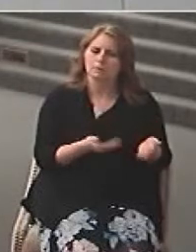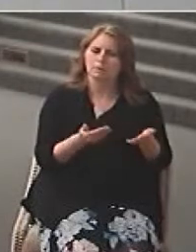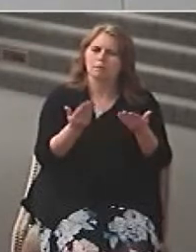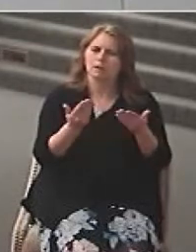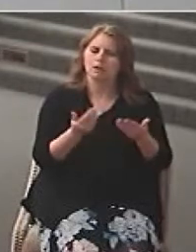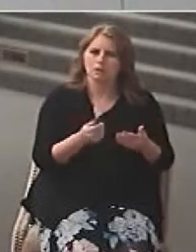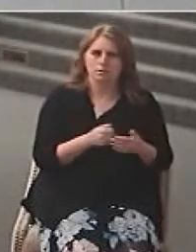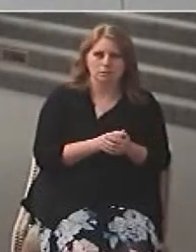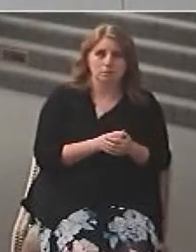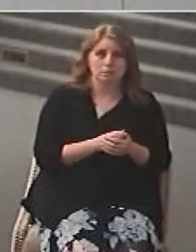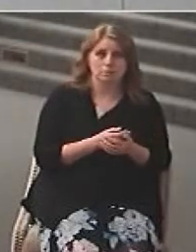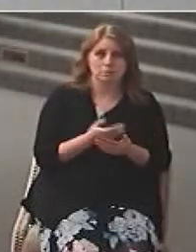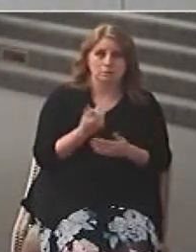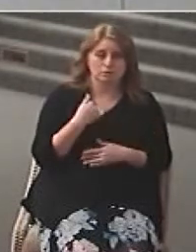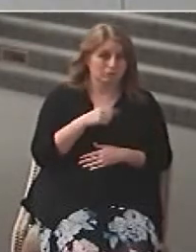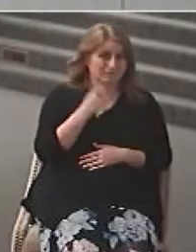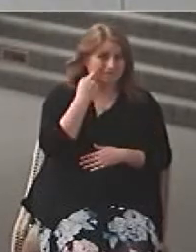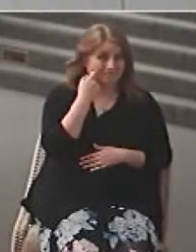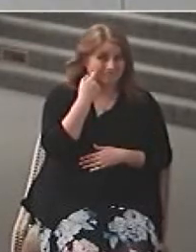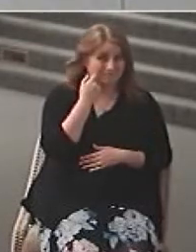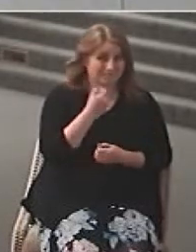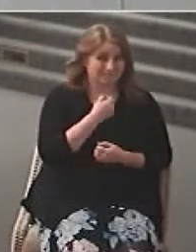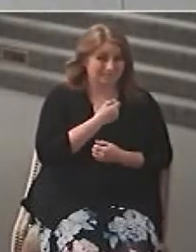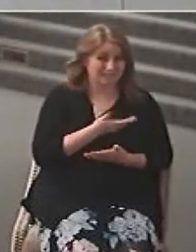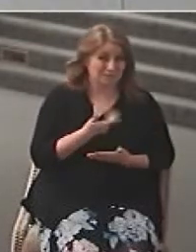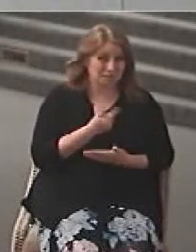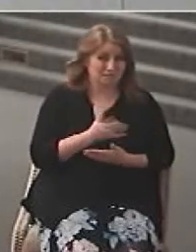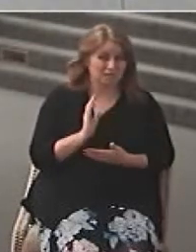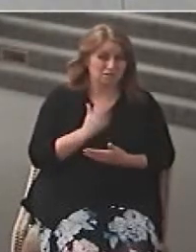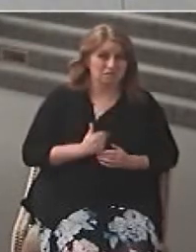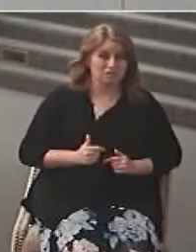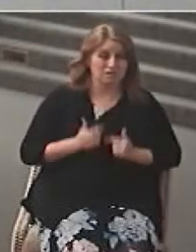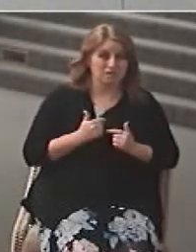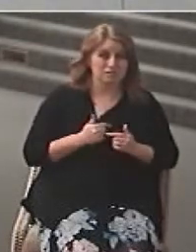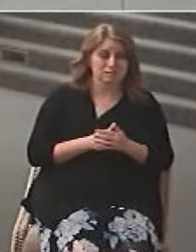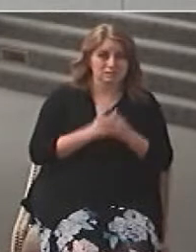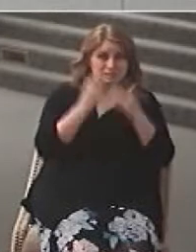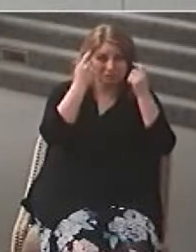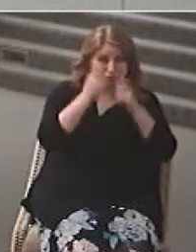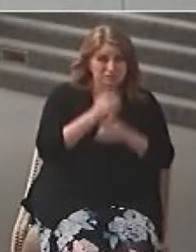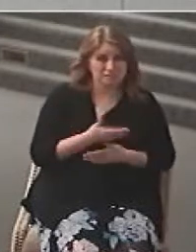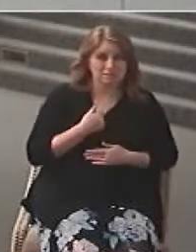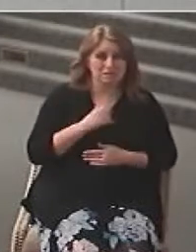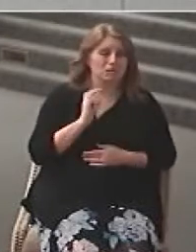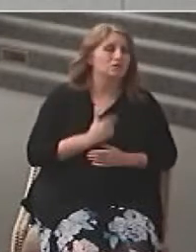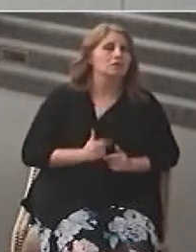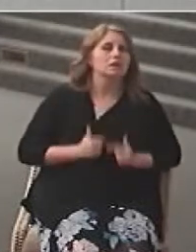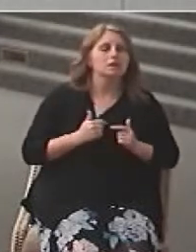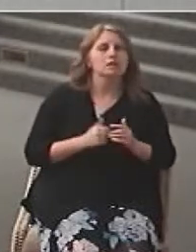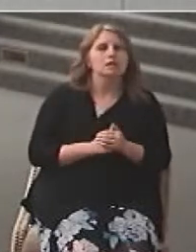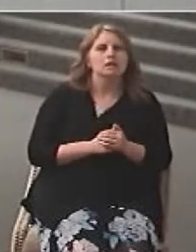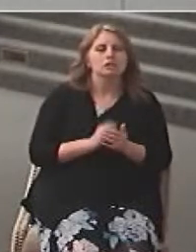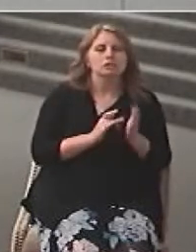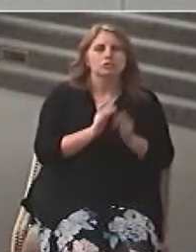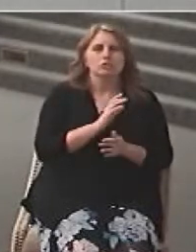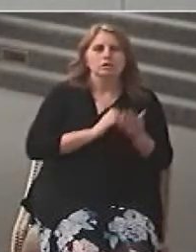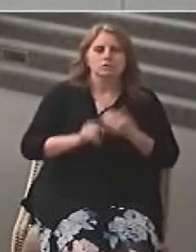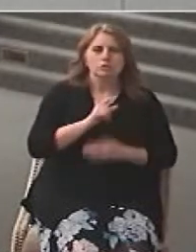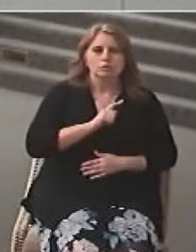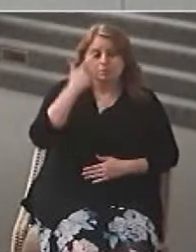Haven't we experienced the same thing in our lives? The Lord, Jesus Christ, is Lord because of what He